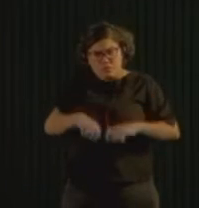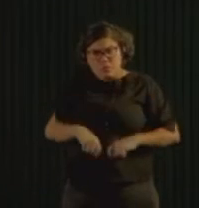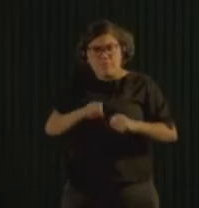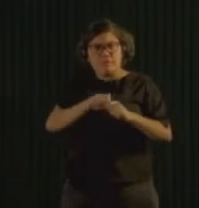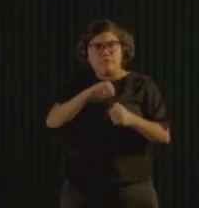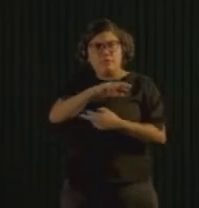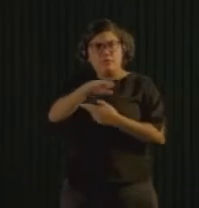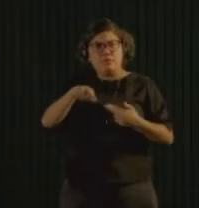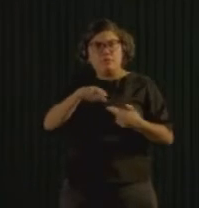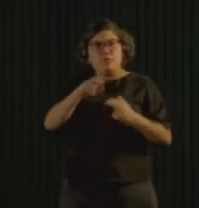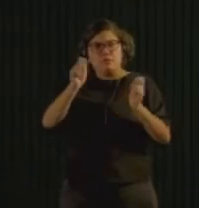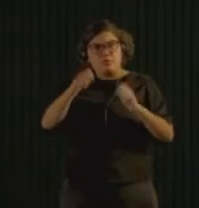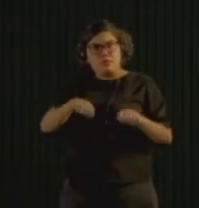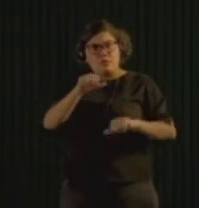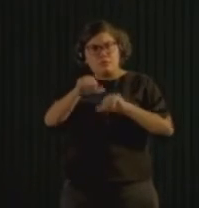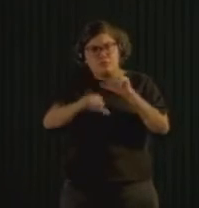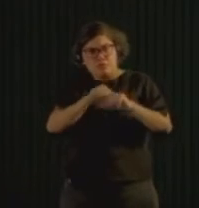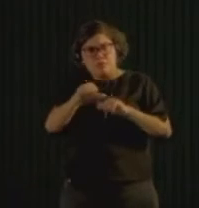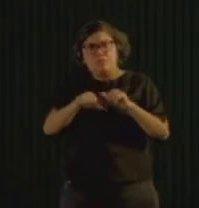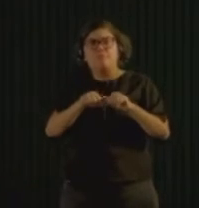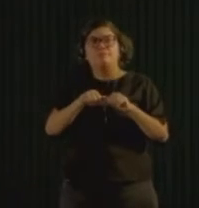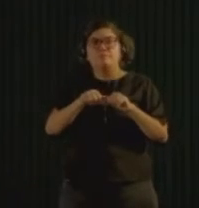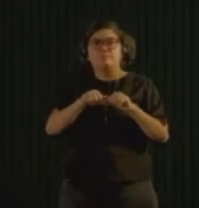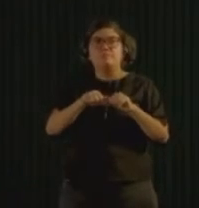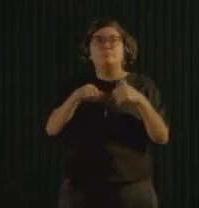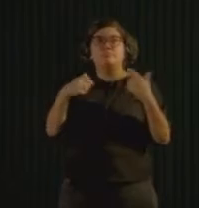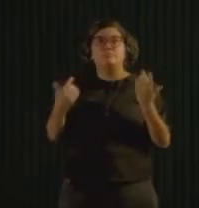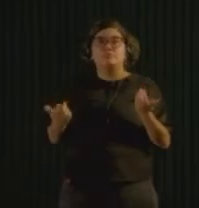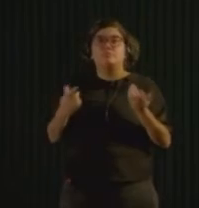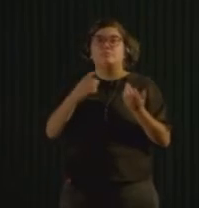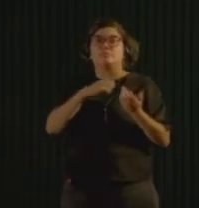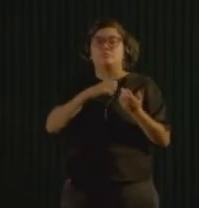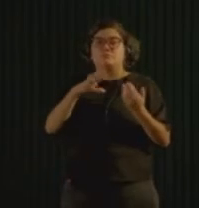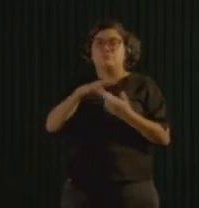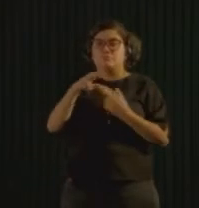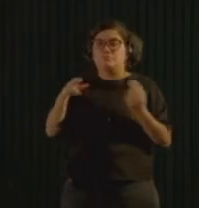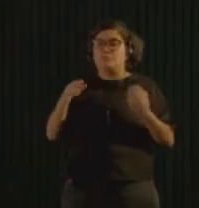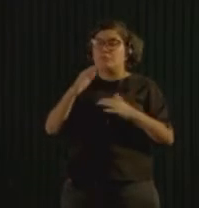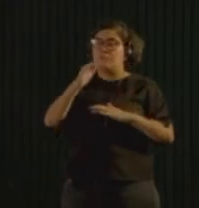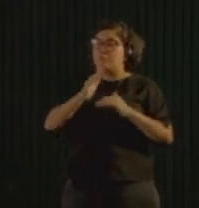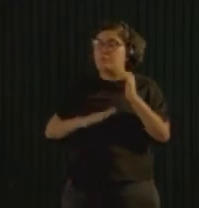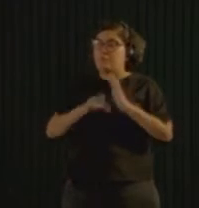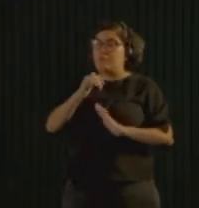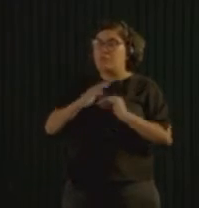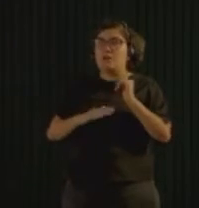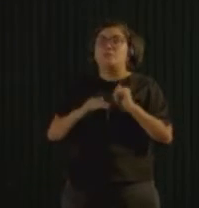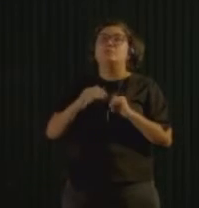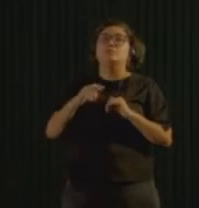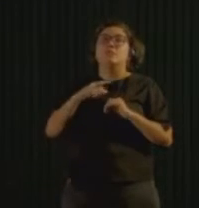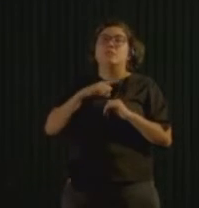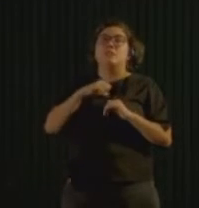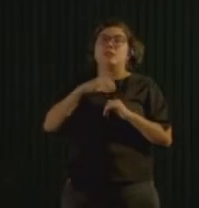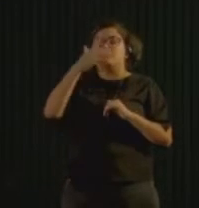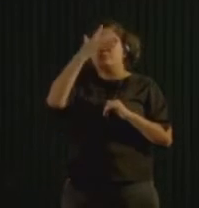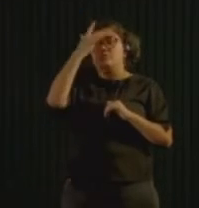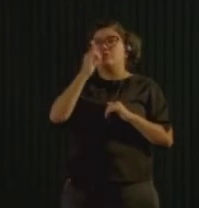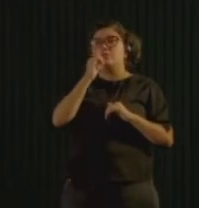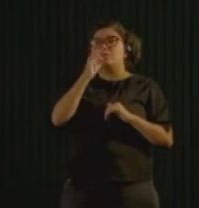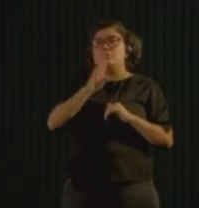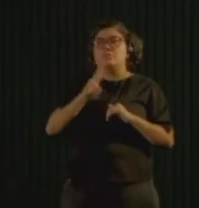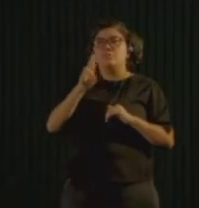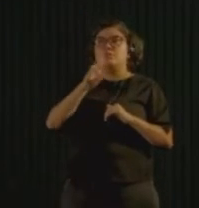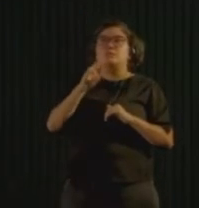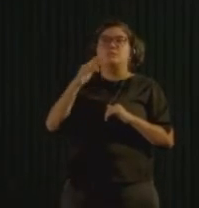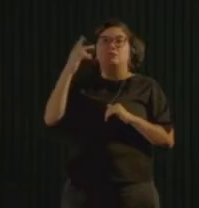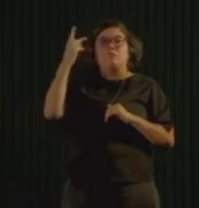and recycled. Practical recyclability, which is, can a consumer in Sao Paulo or in London or in New